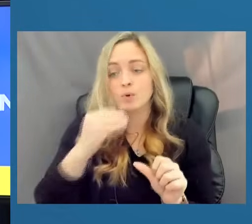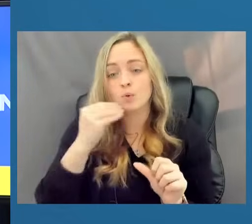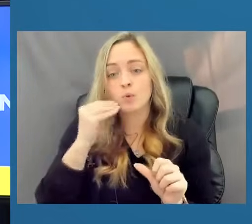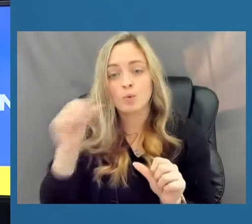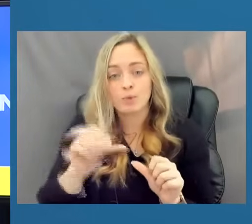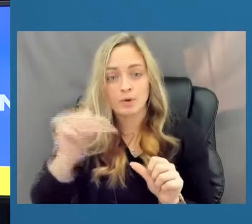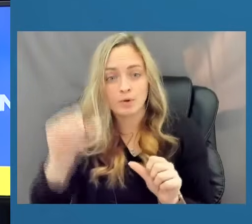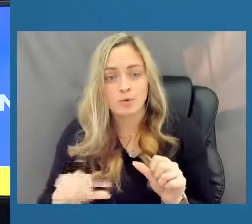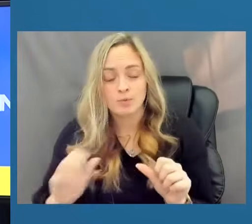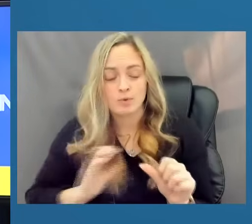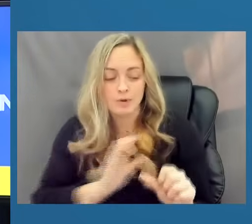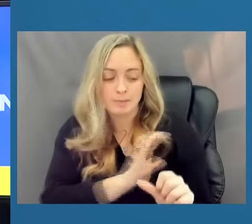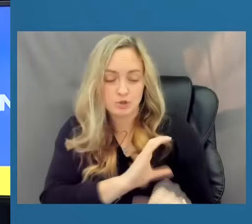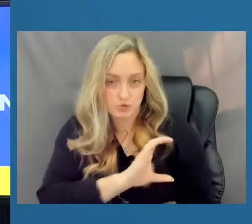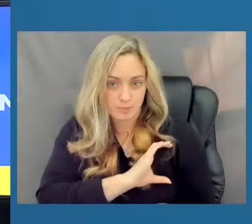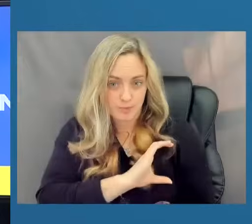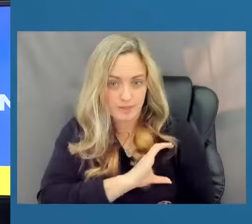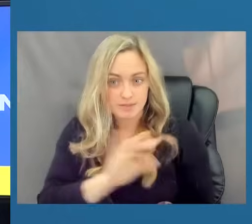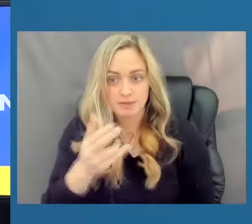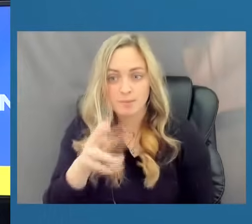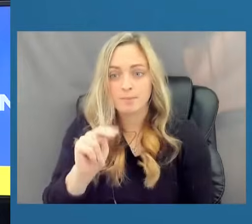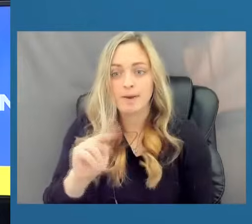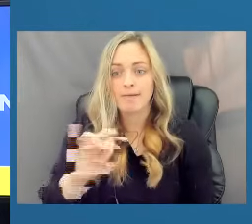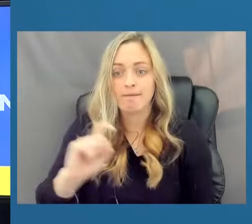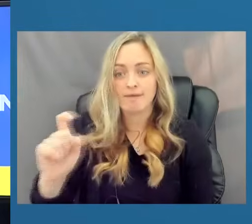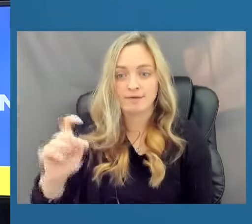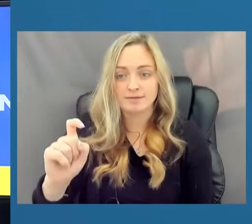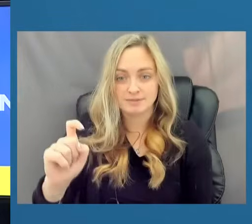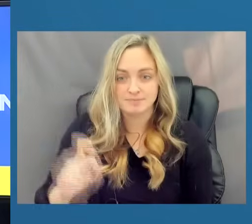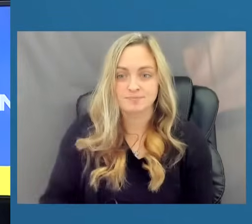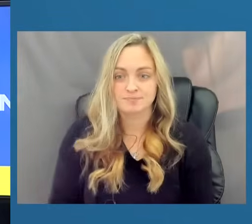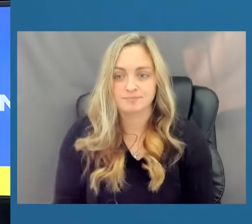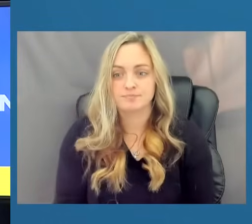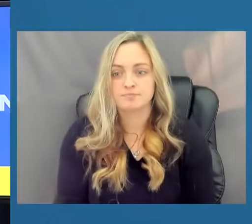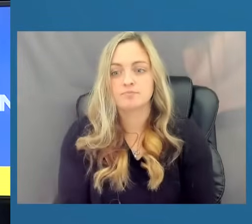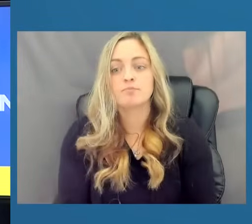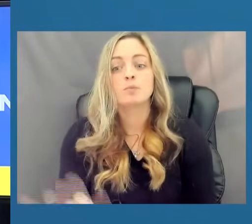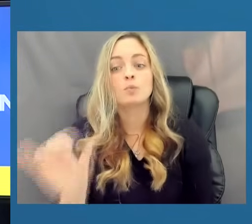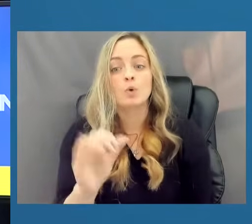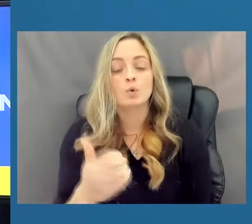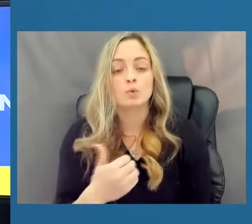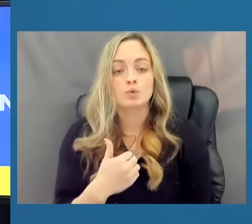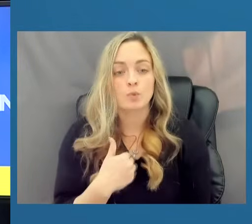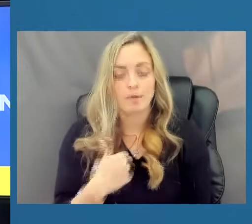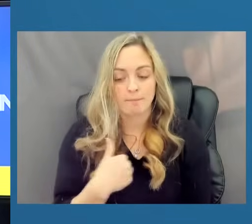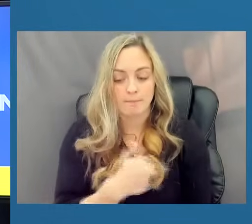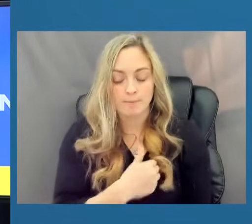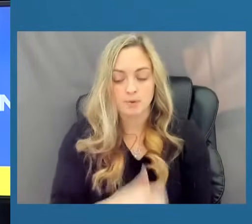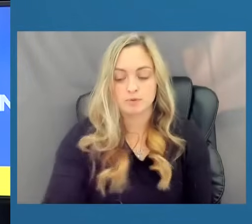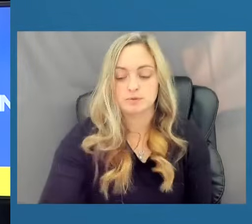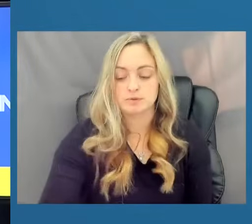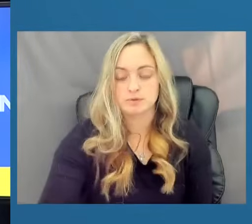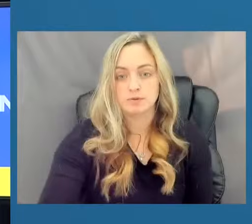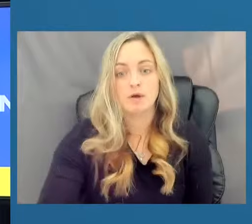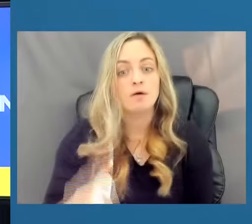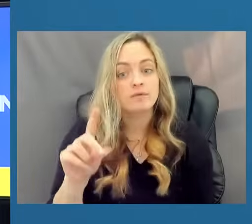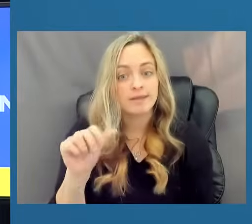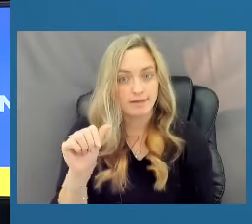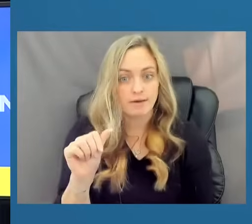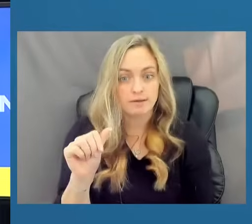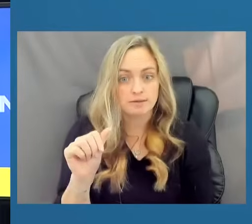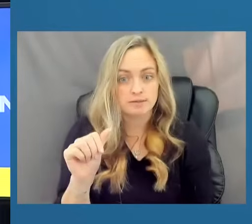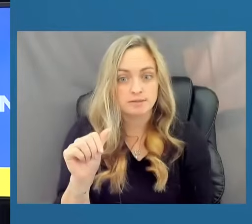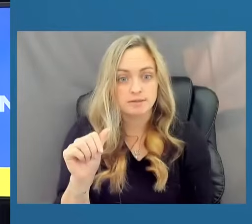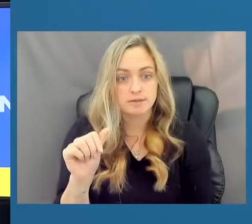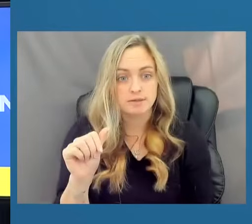Commissioner of Police, Brendan Cox, our police chief. We also have members of our district attorneys,